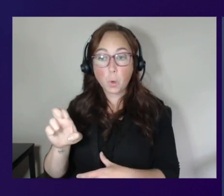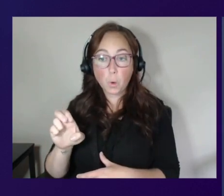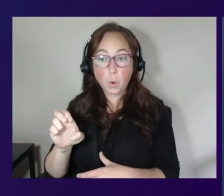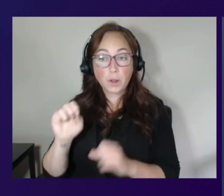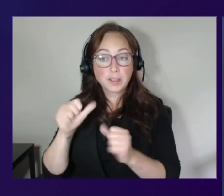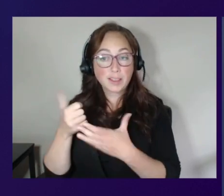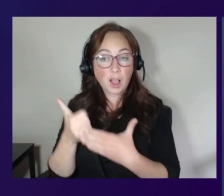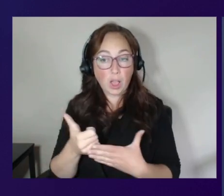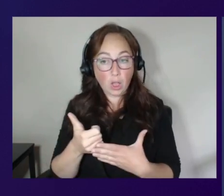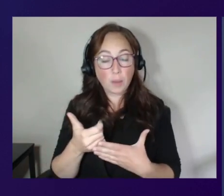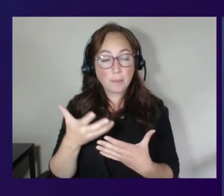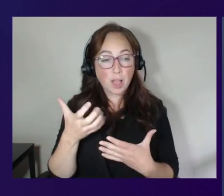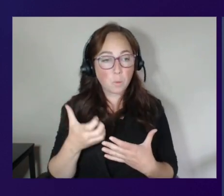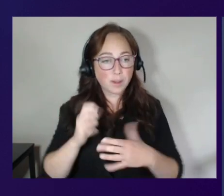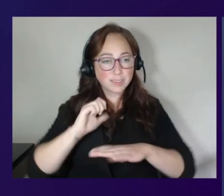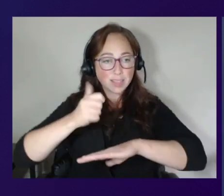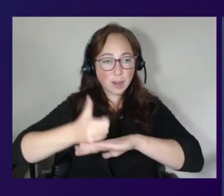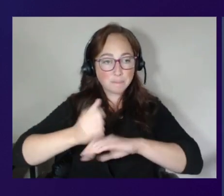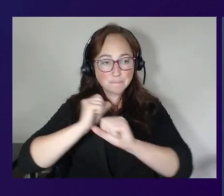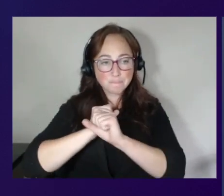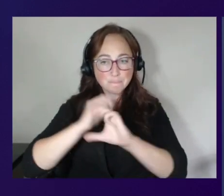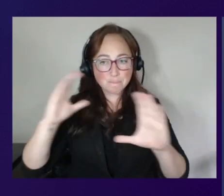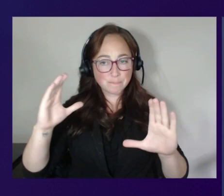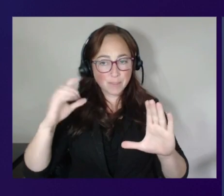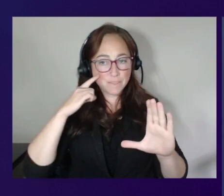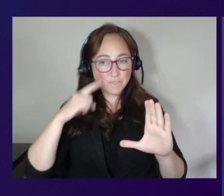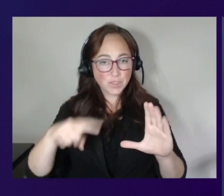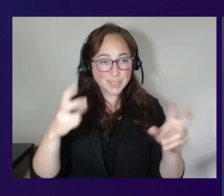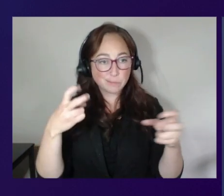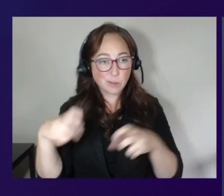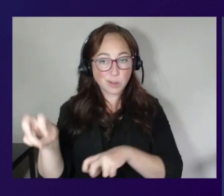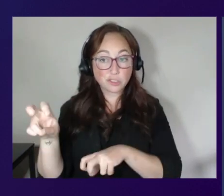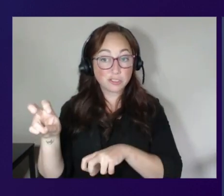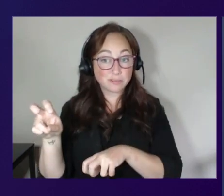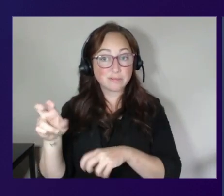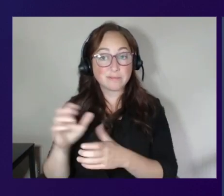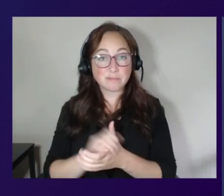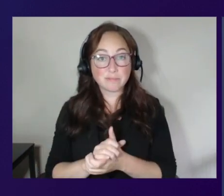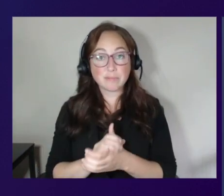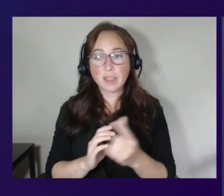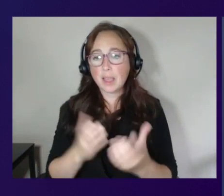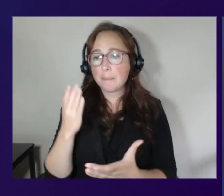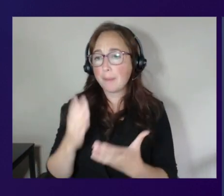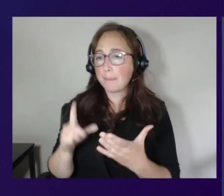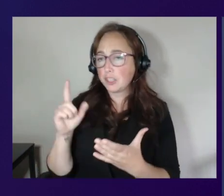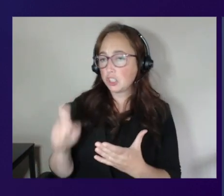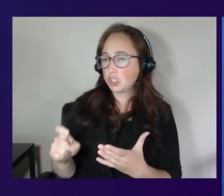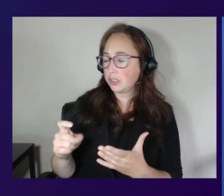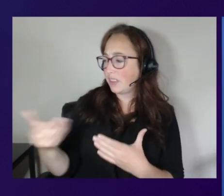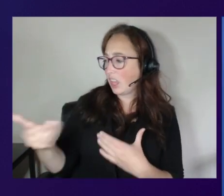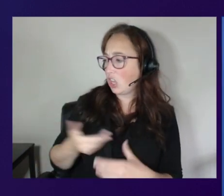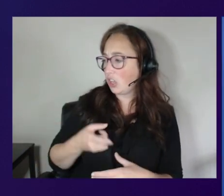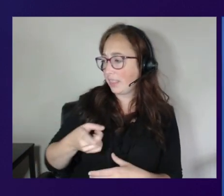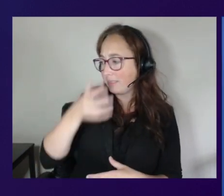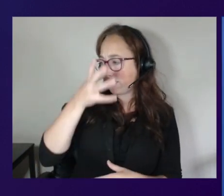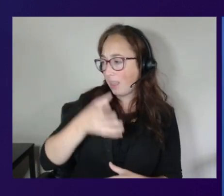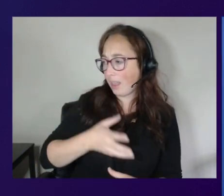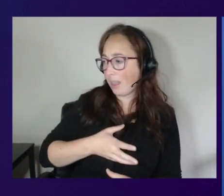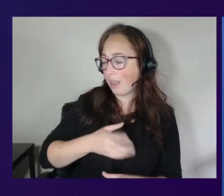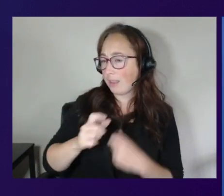set the stage for this migration that you're going to be talking to us about. I feel like Andrew should have went with this guy. I know, right? Yeah. I know. Yeah.